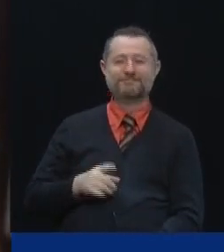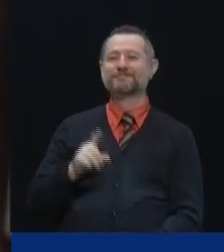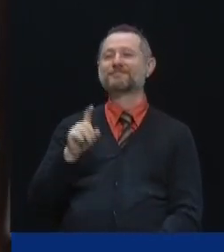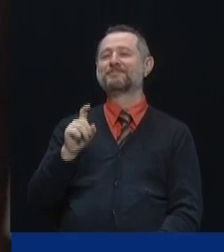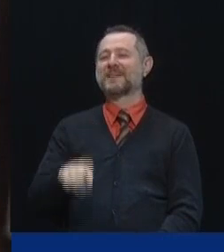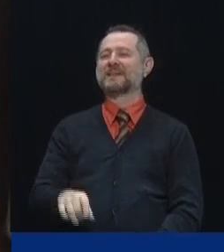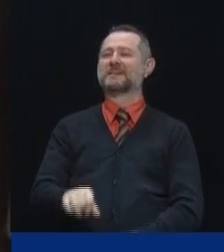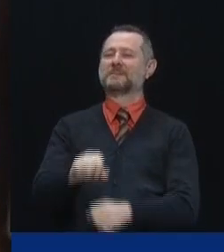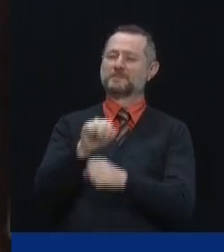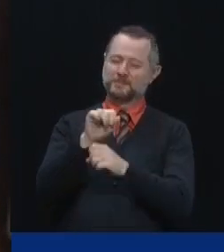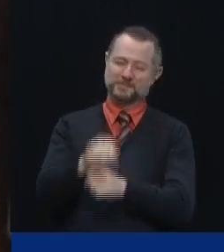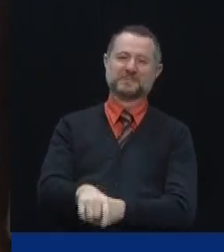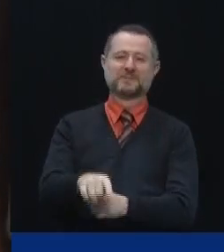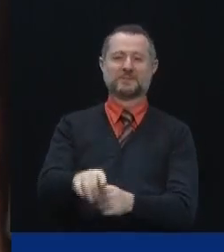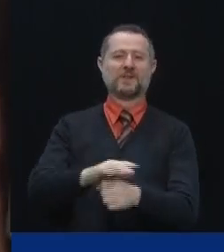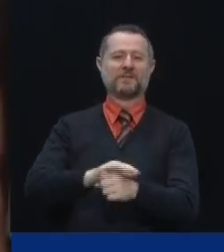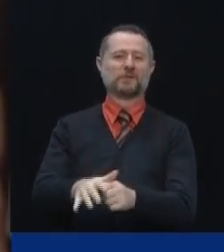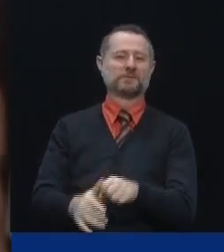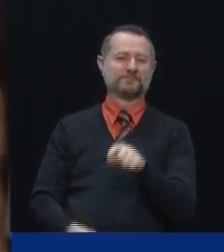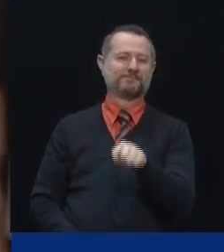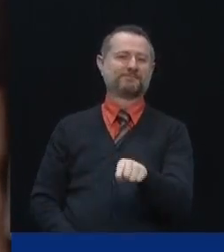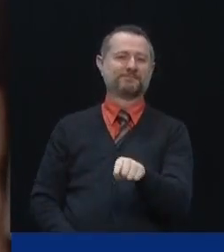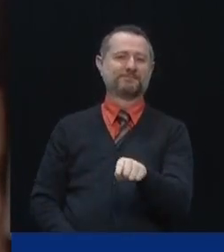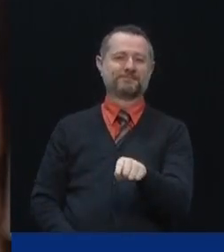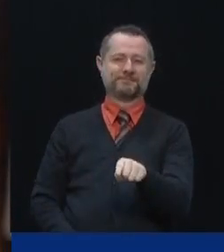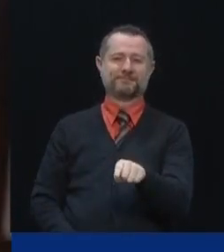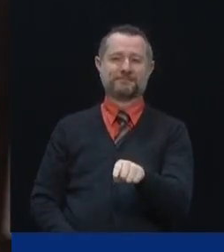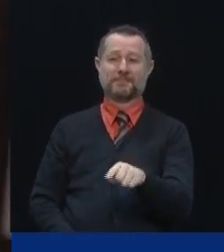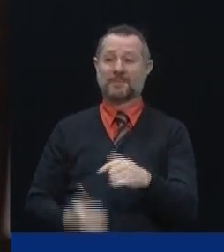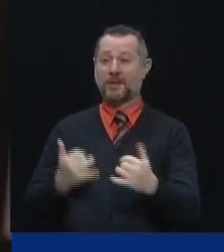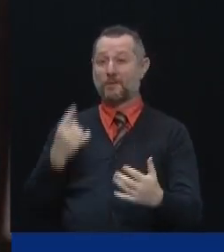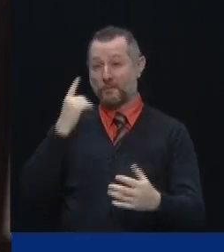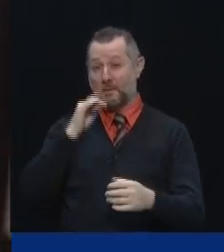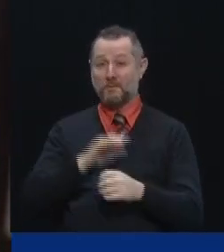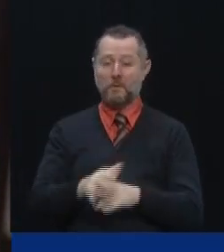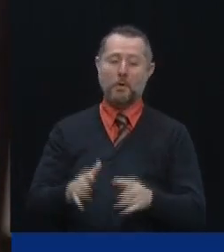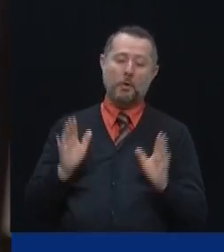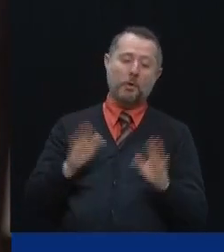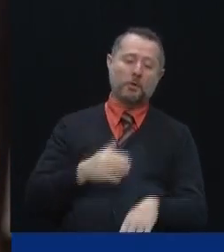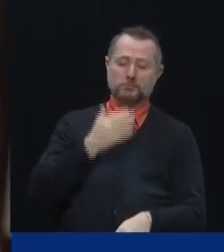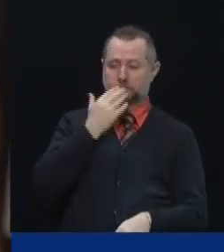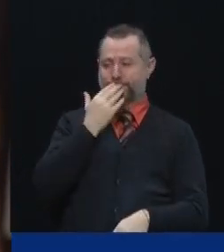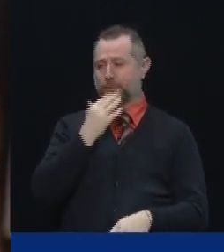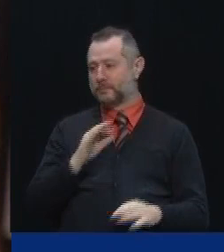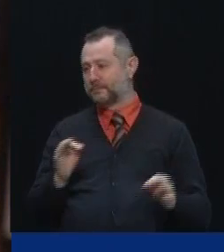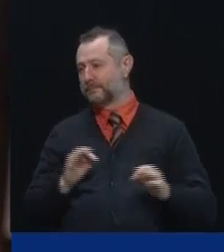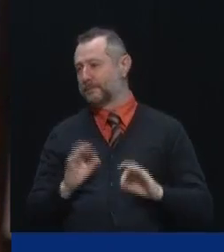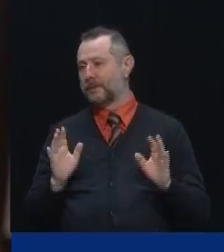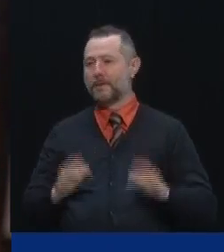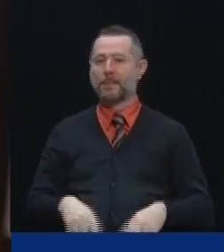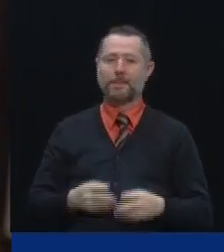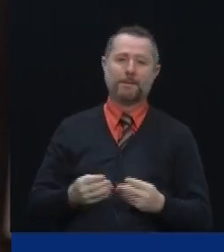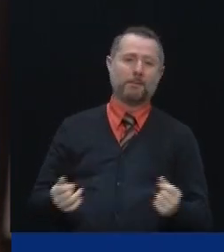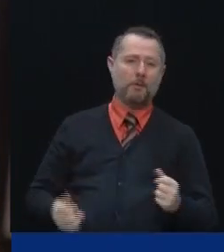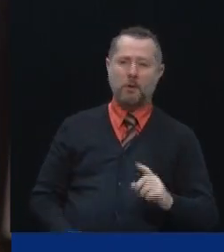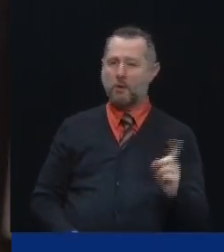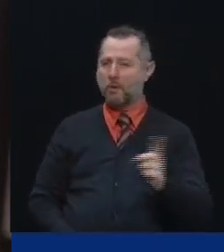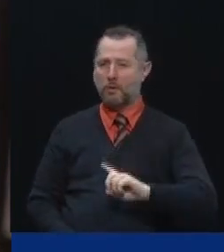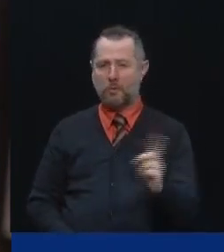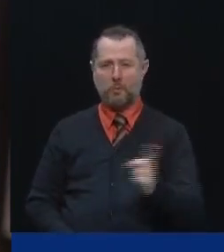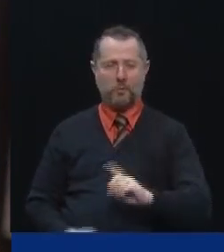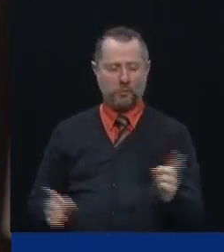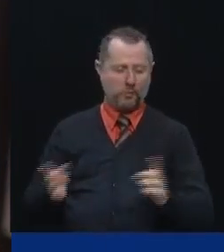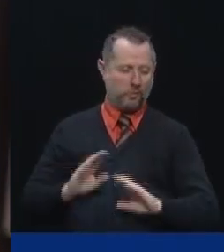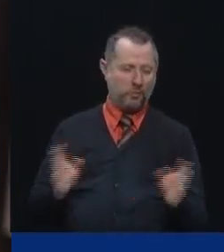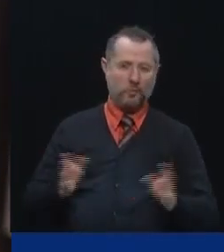COVID. Do not get cocky with COVID. Do not get cocky with COVID. Well,